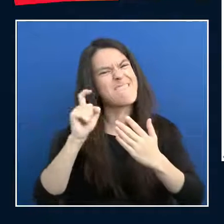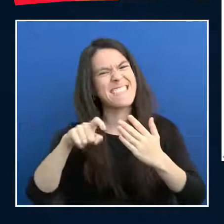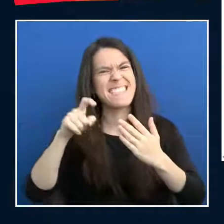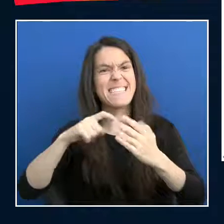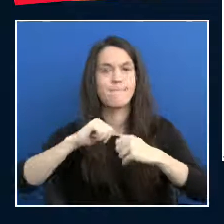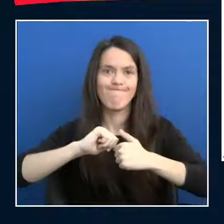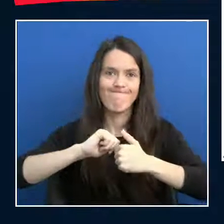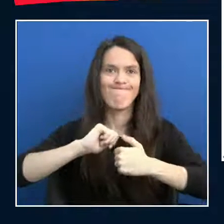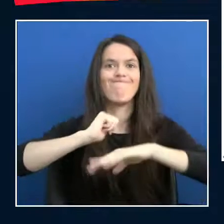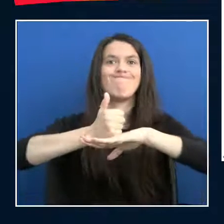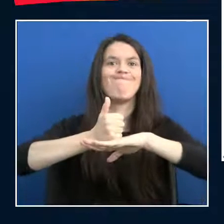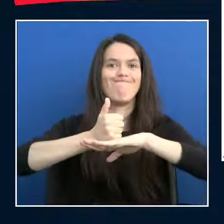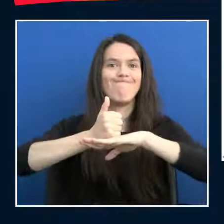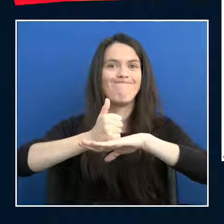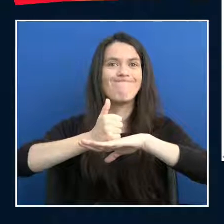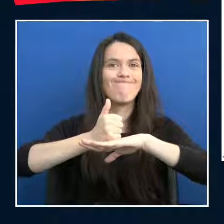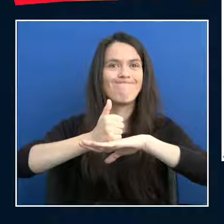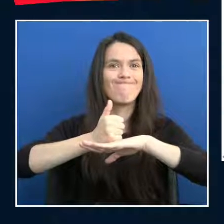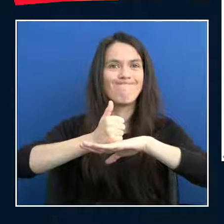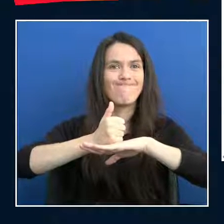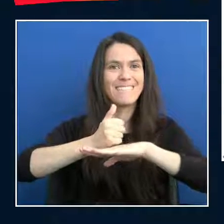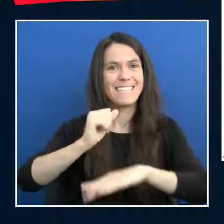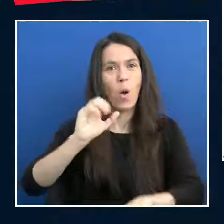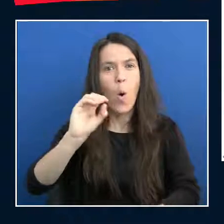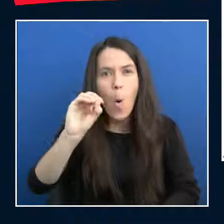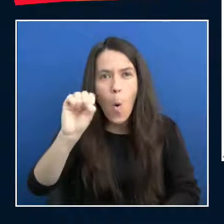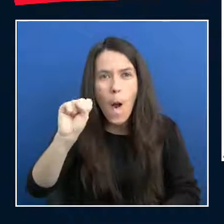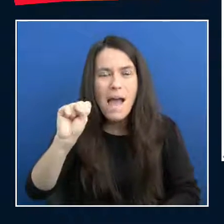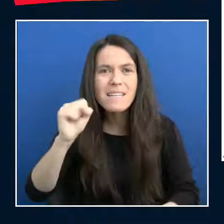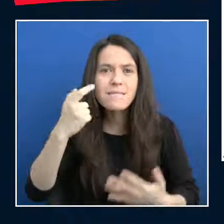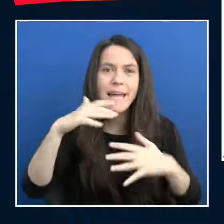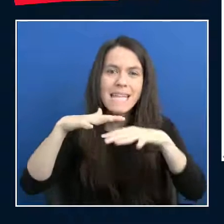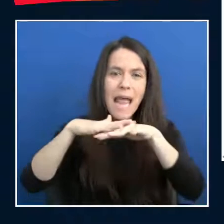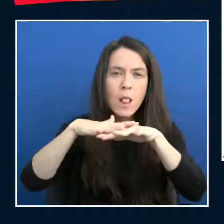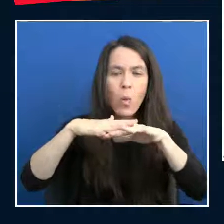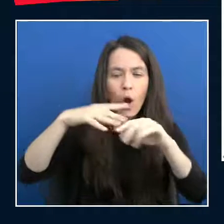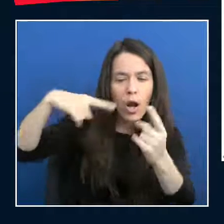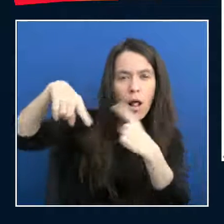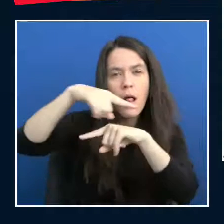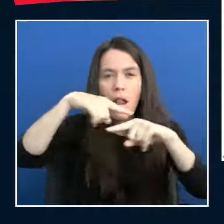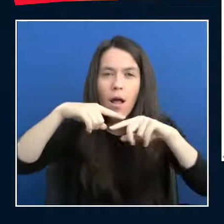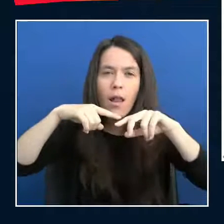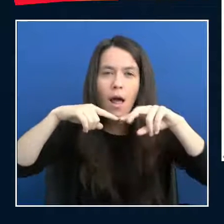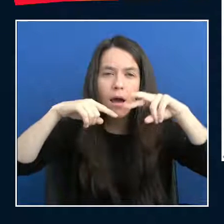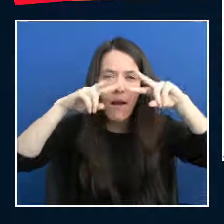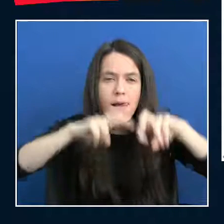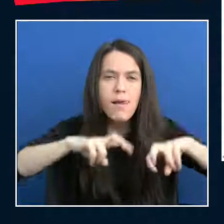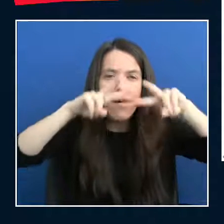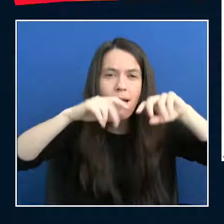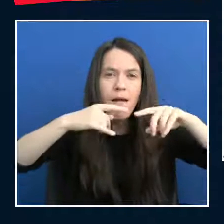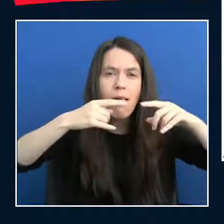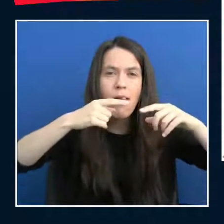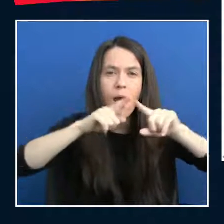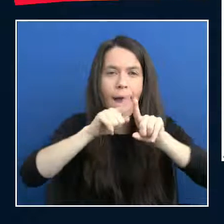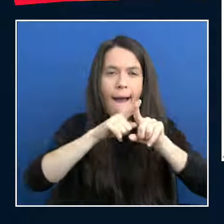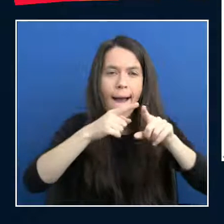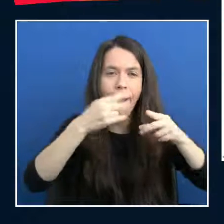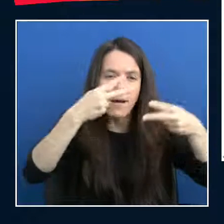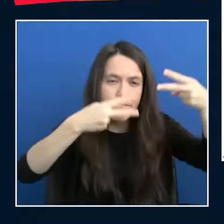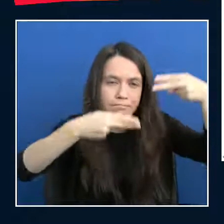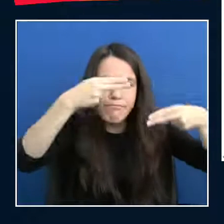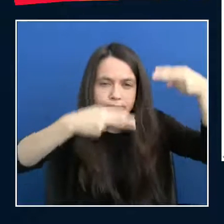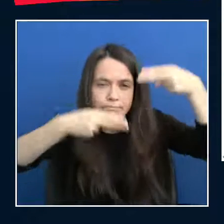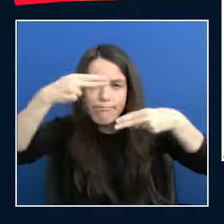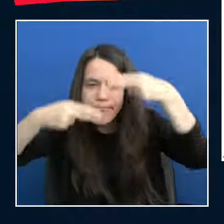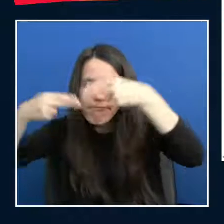OSs, because then you want to have this network traffic to be analyzed and whatsoever. So that's something the containers are not